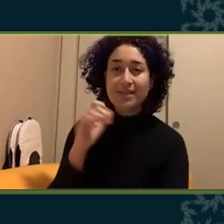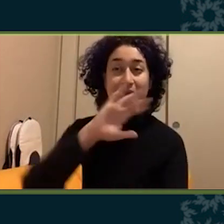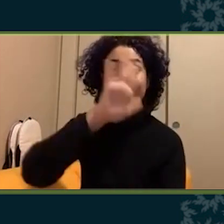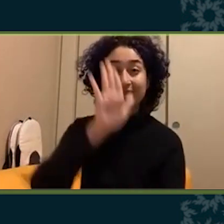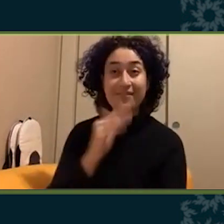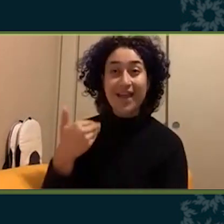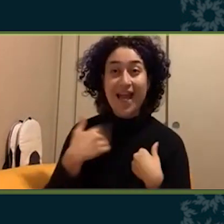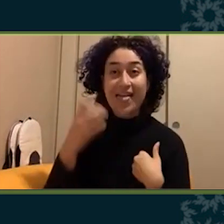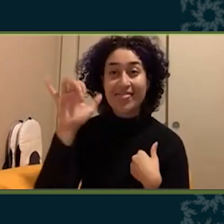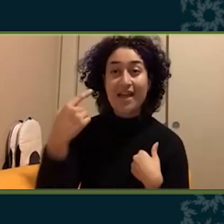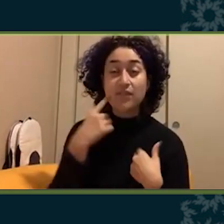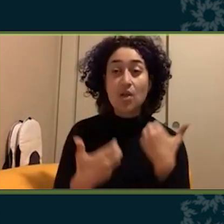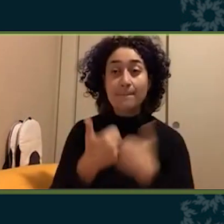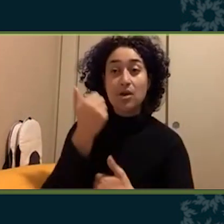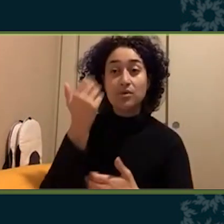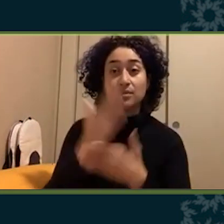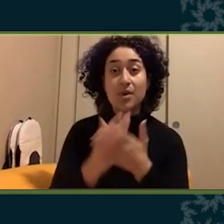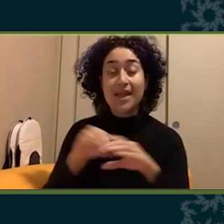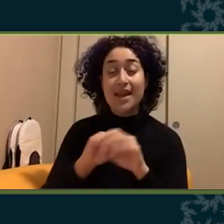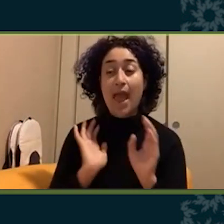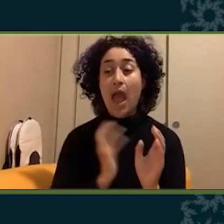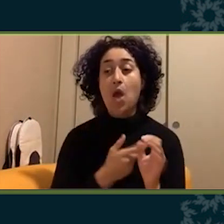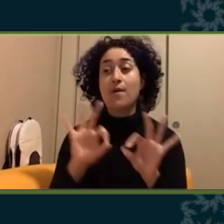for the most part within our family dichotomy.